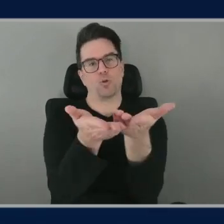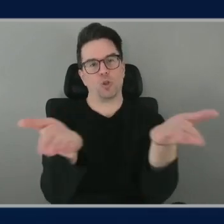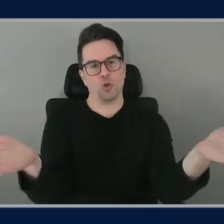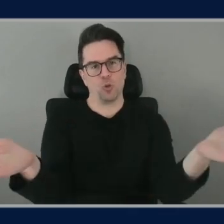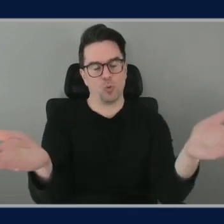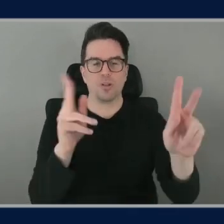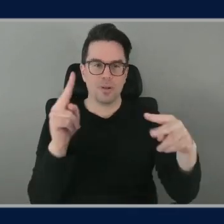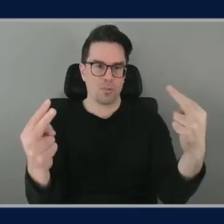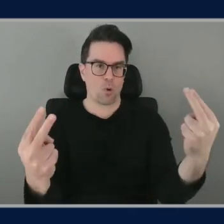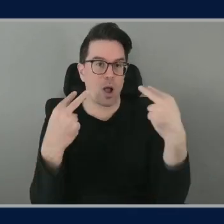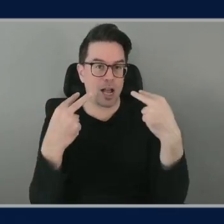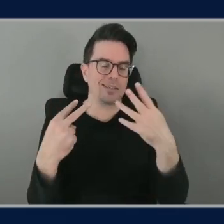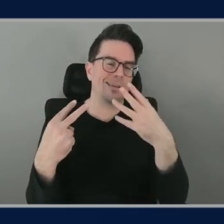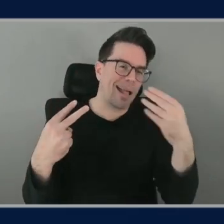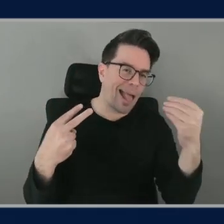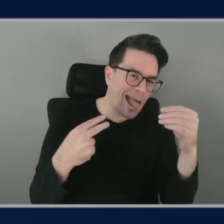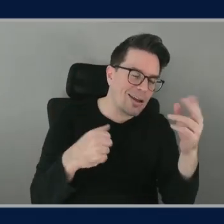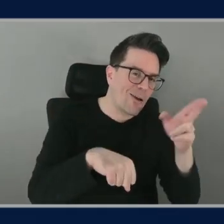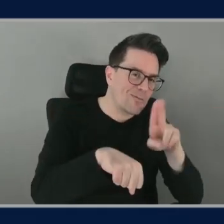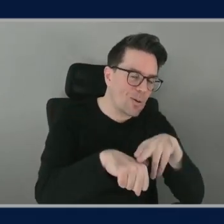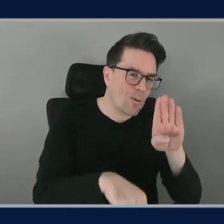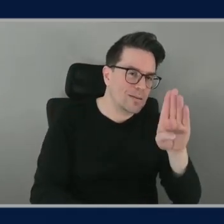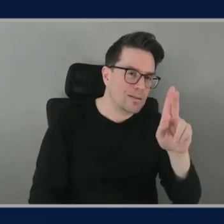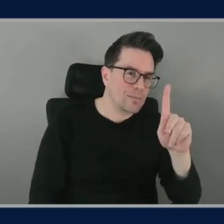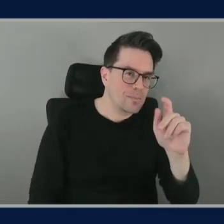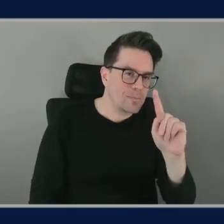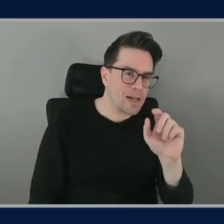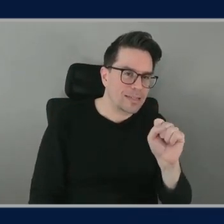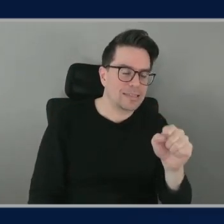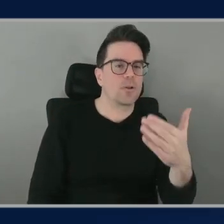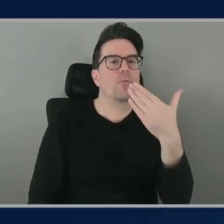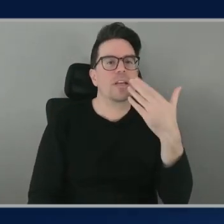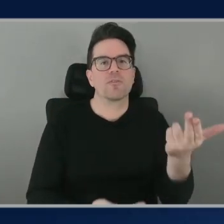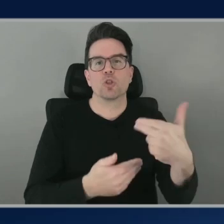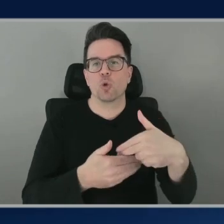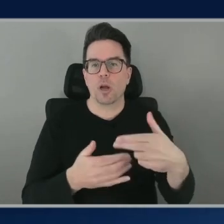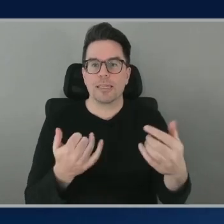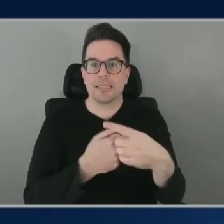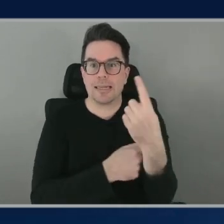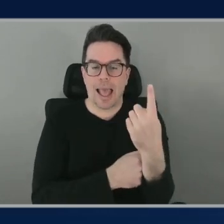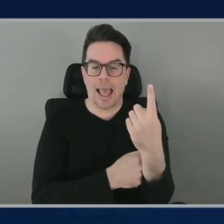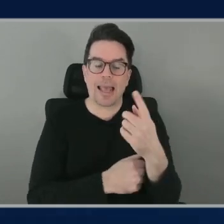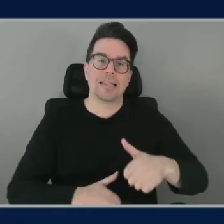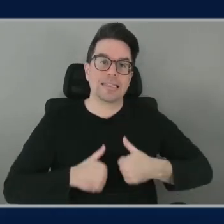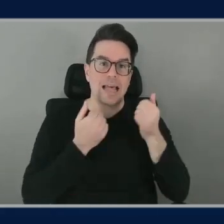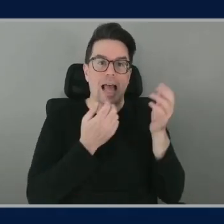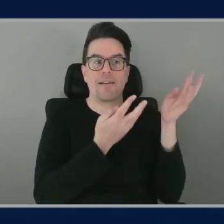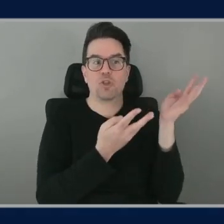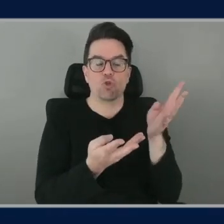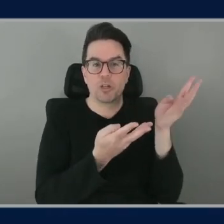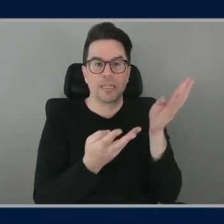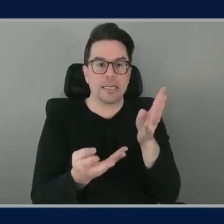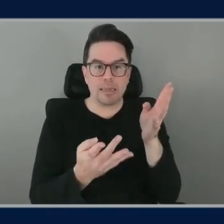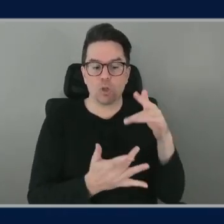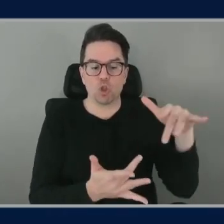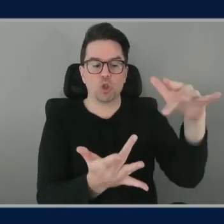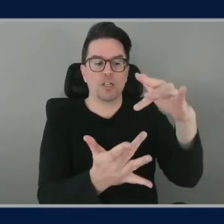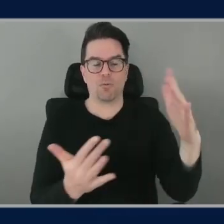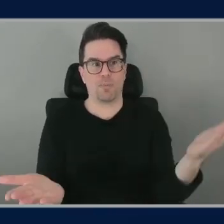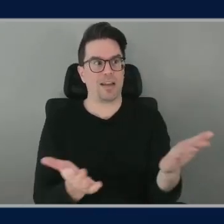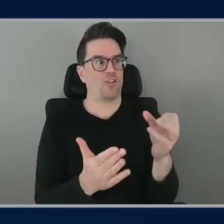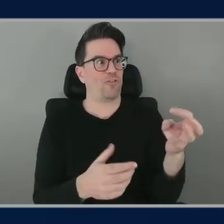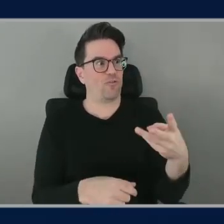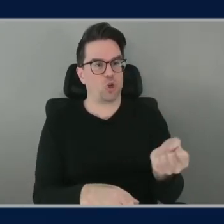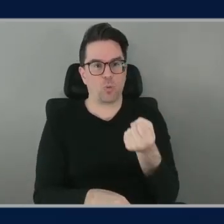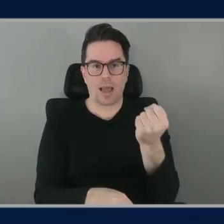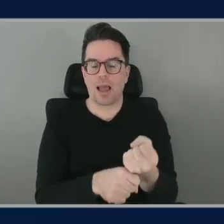So we want to thank you for being here with us, coming with us on this live stream journey. We've been here for quite a few hours. We thank you